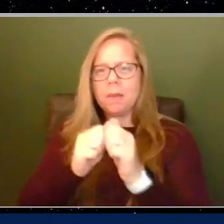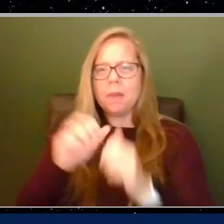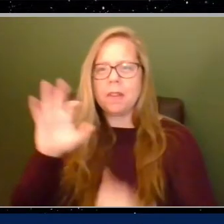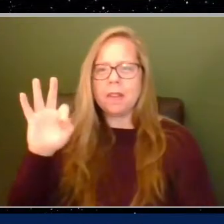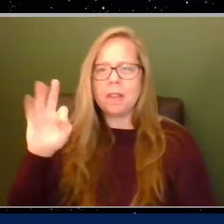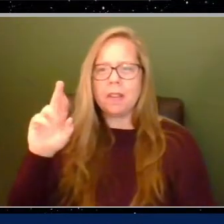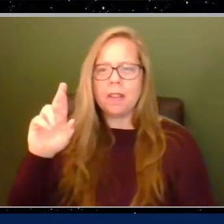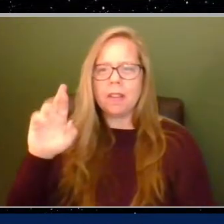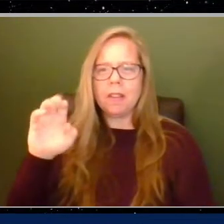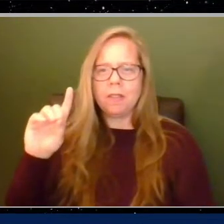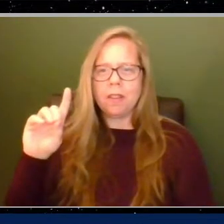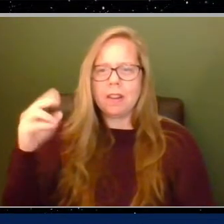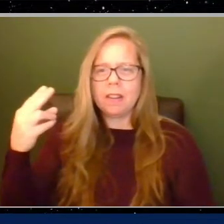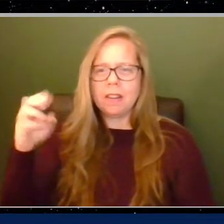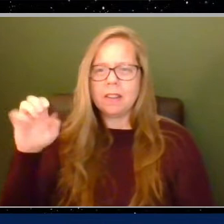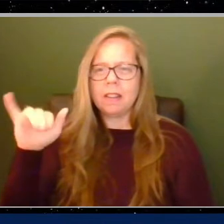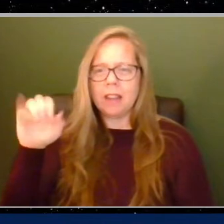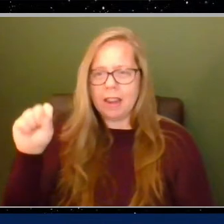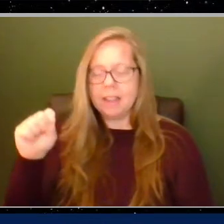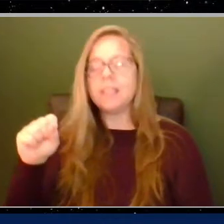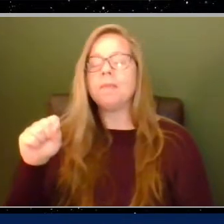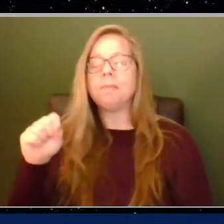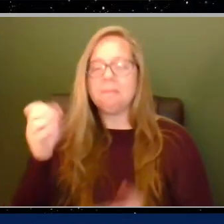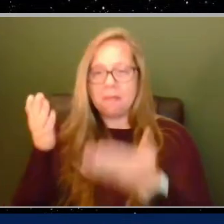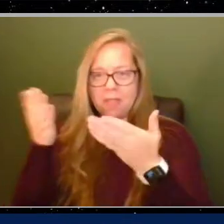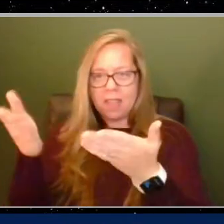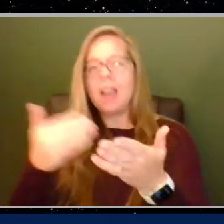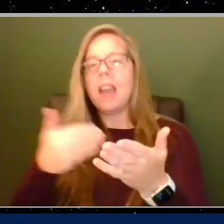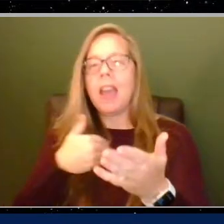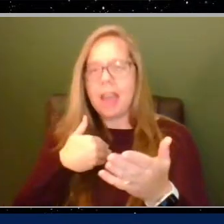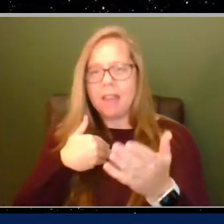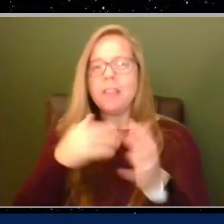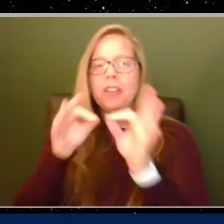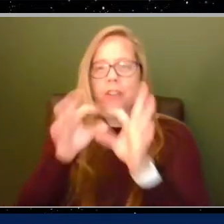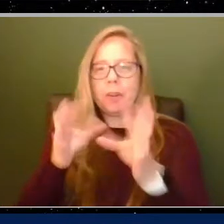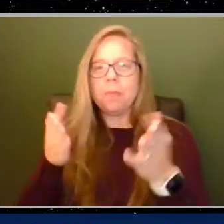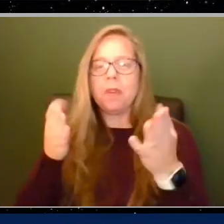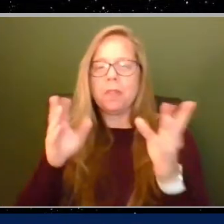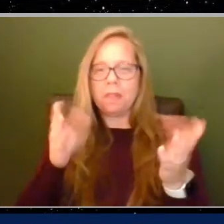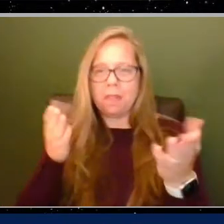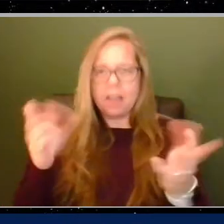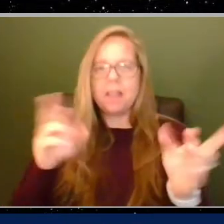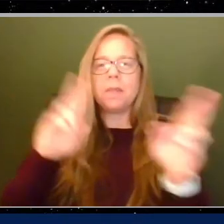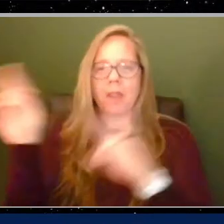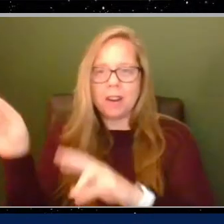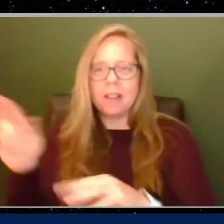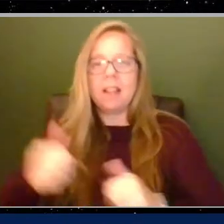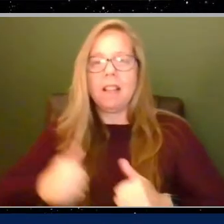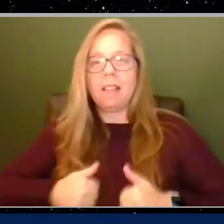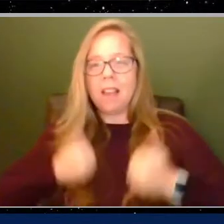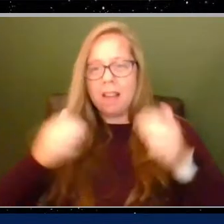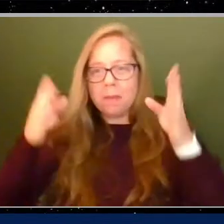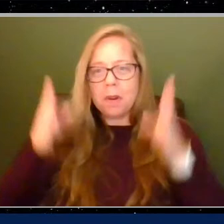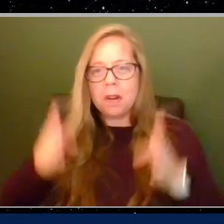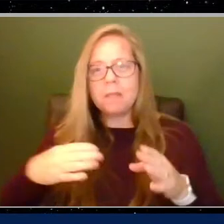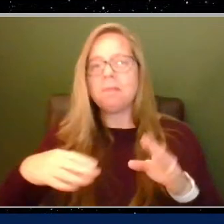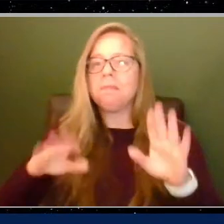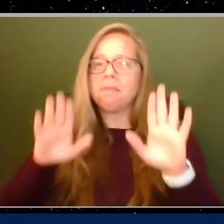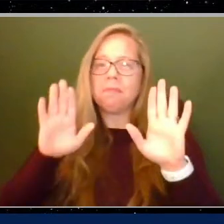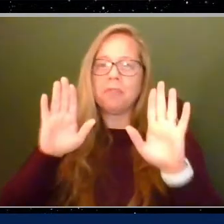also included live ASL interpretation on site, which was something we were really excited to